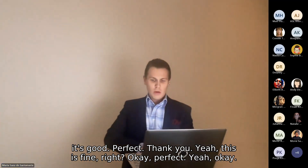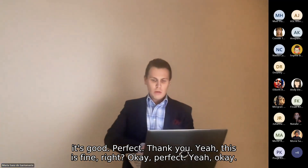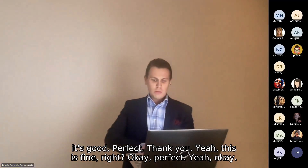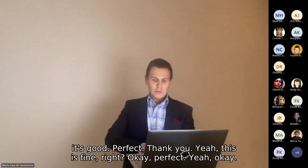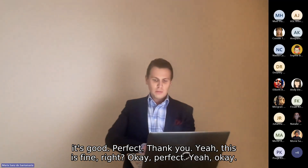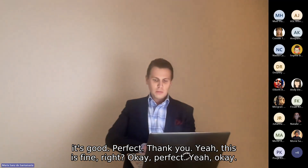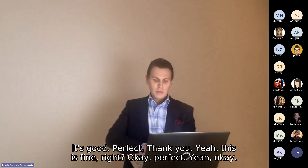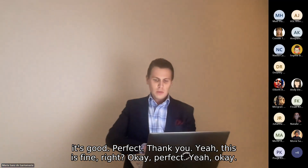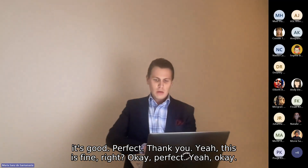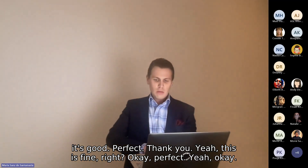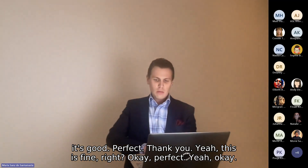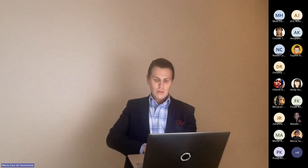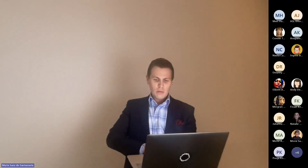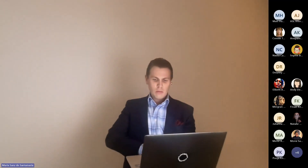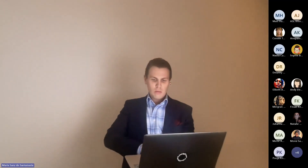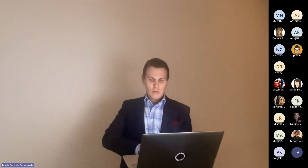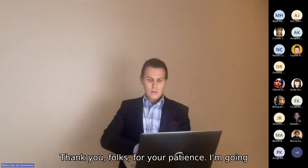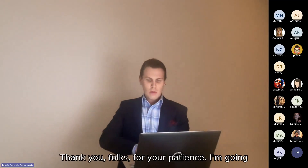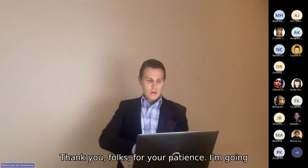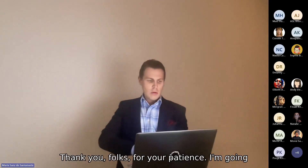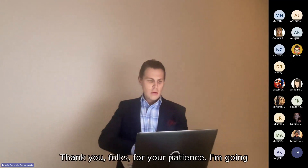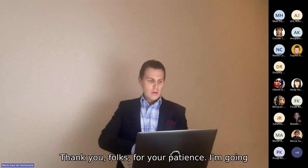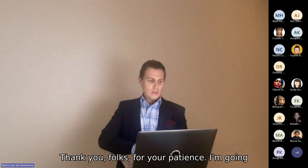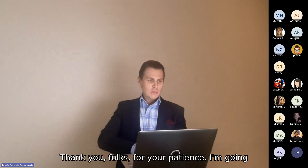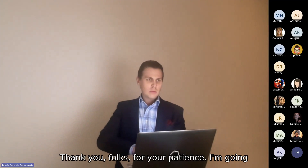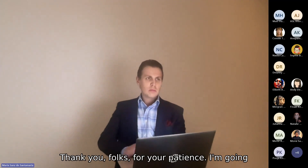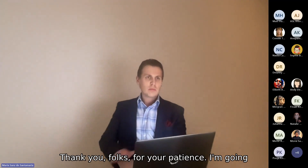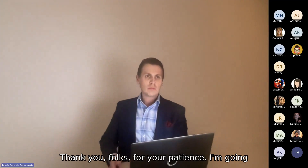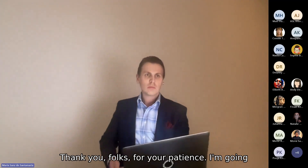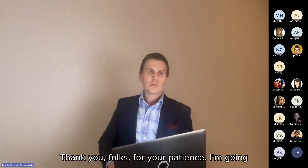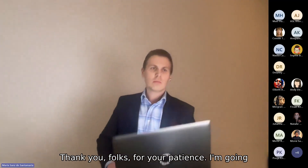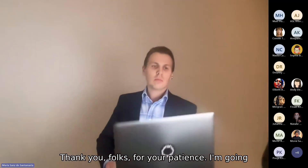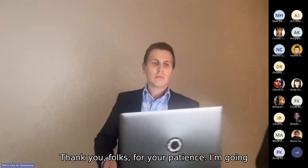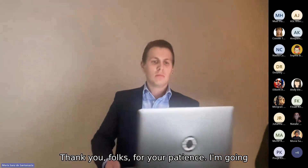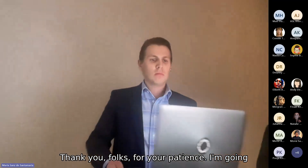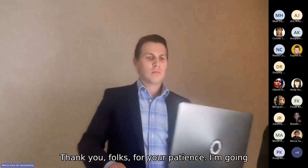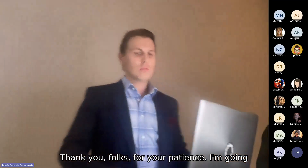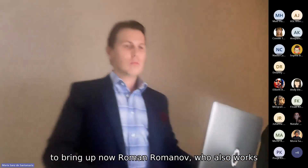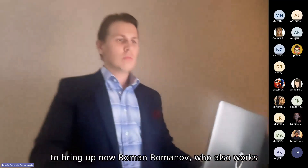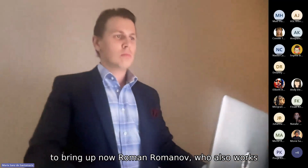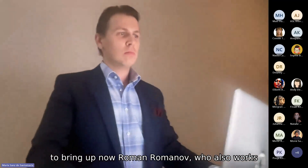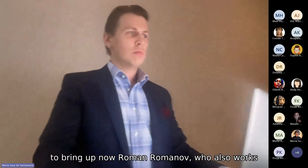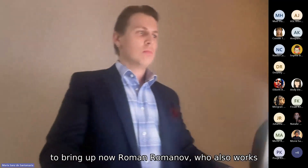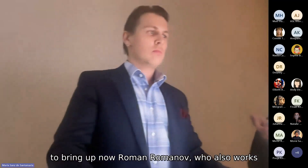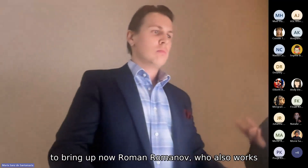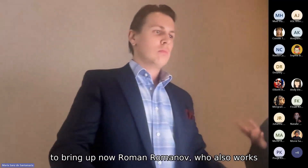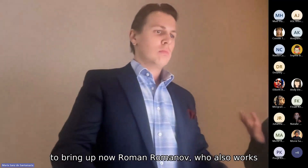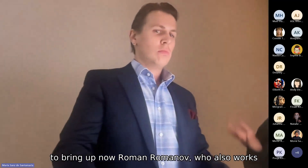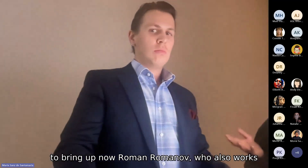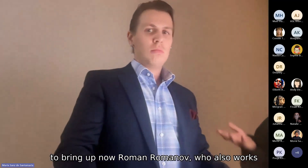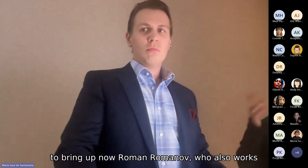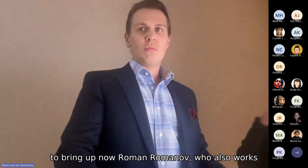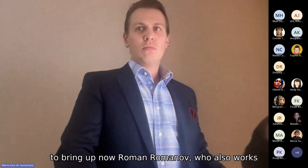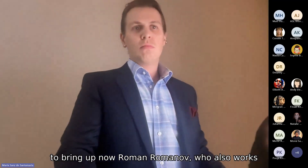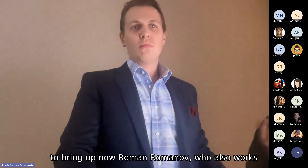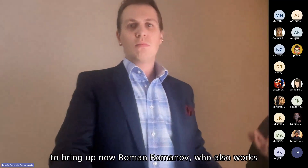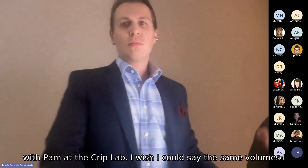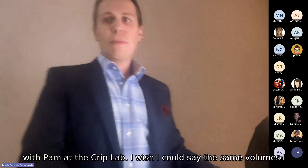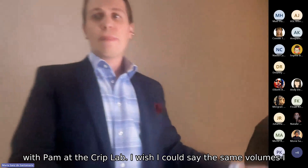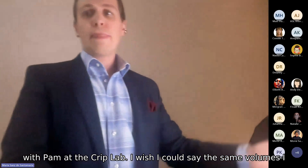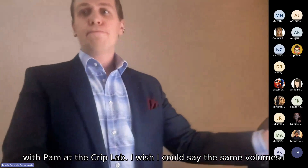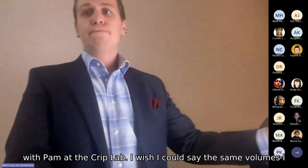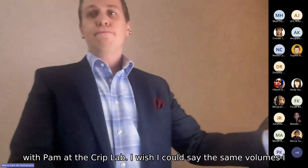right? Yeah. Okay. Thank you, folks, for your patience. I'm going to bring up now Roman Romanov,